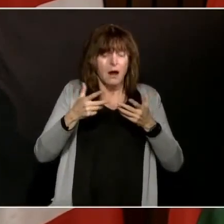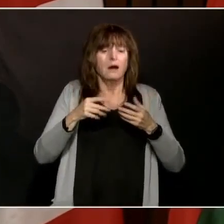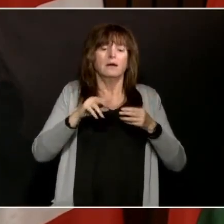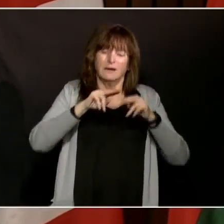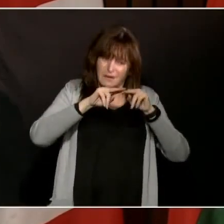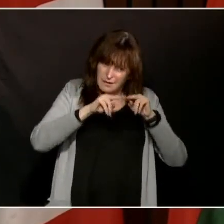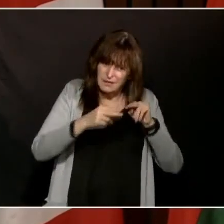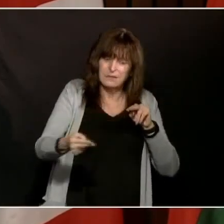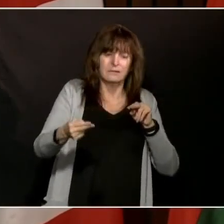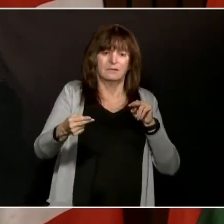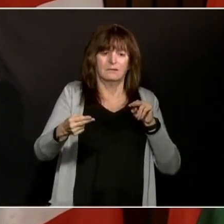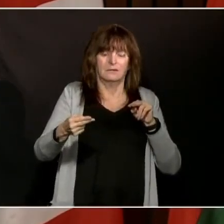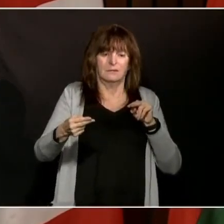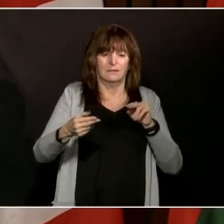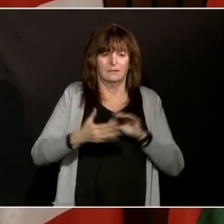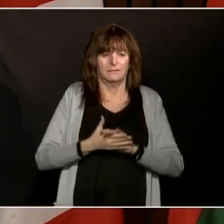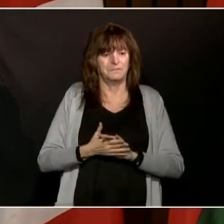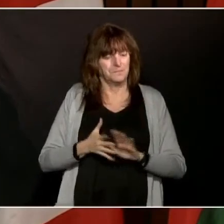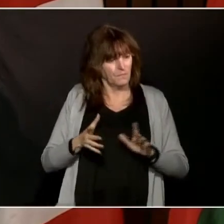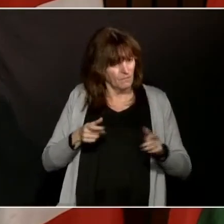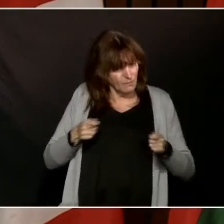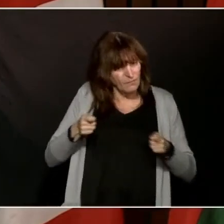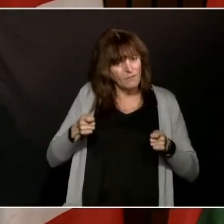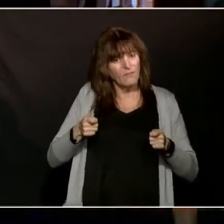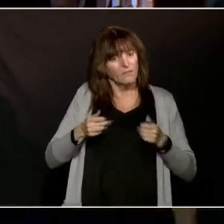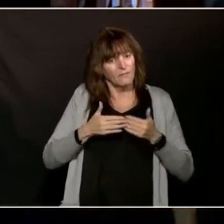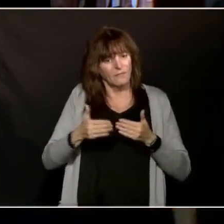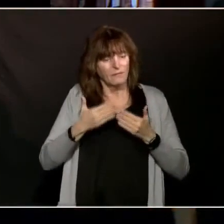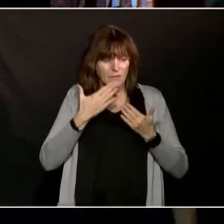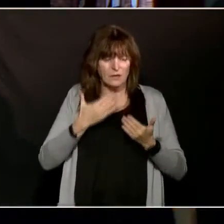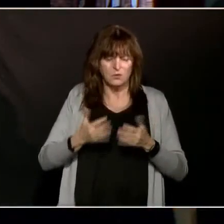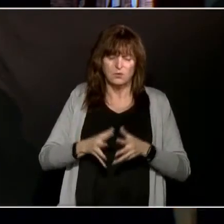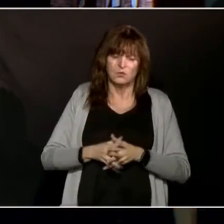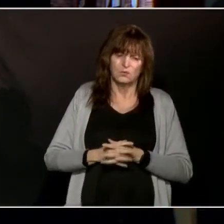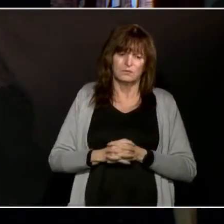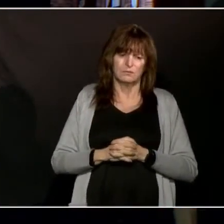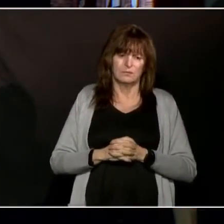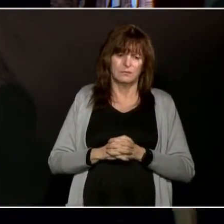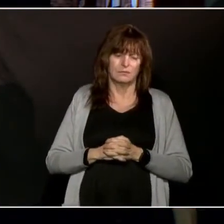on as we possibly can as we go forward. So thank you. Next question.